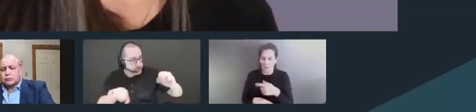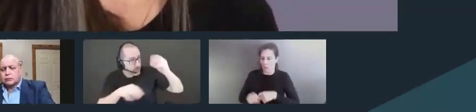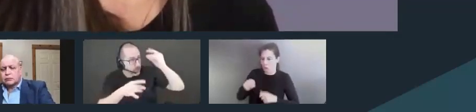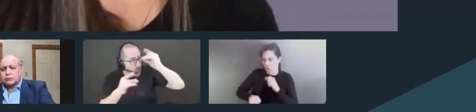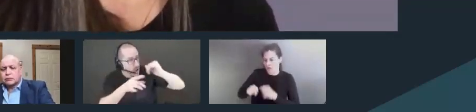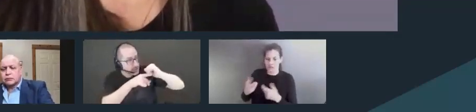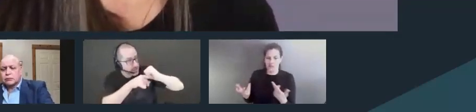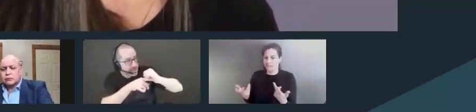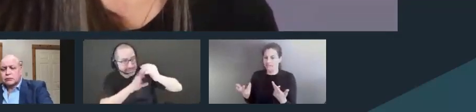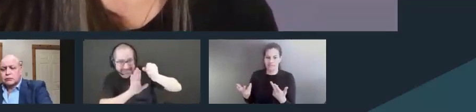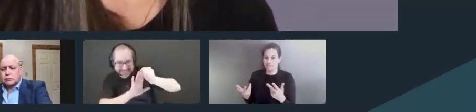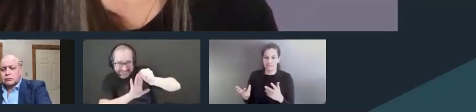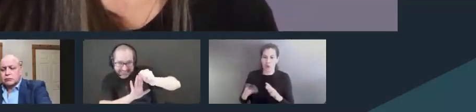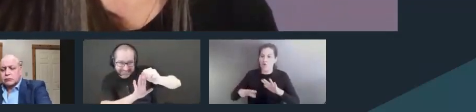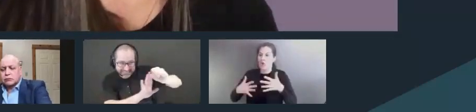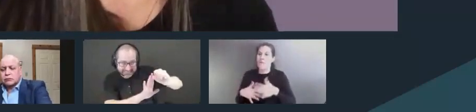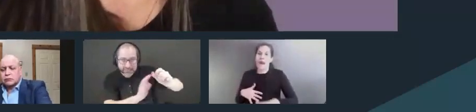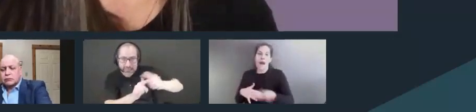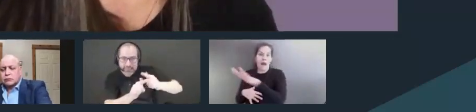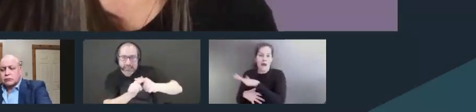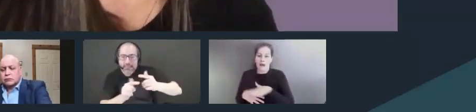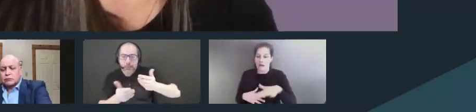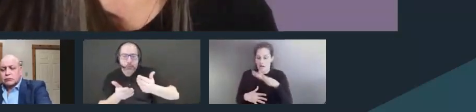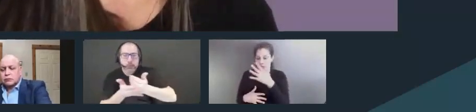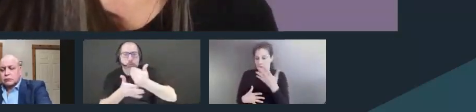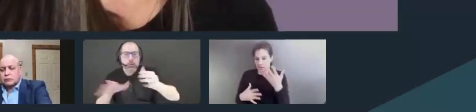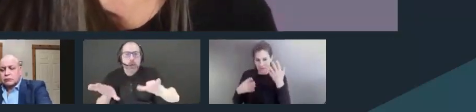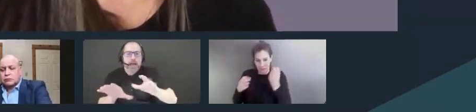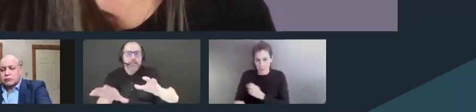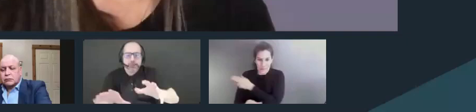and adopt transformative actions.